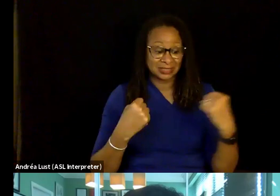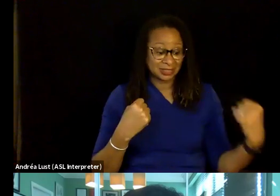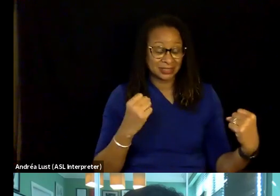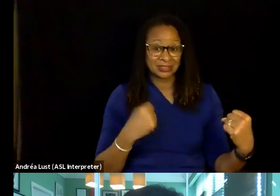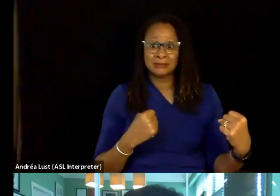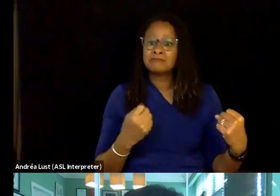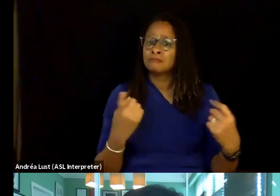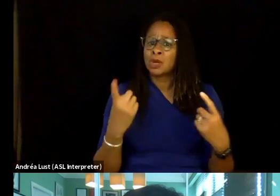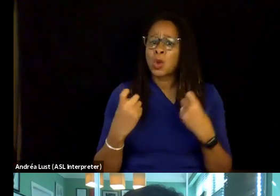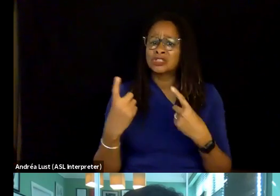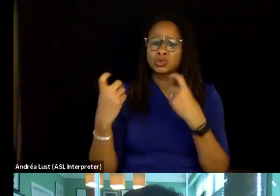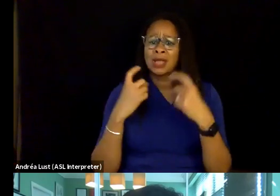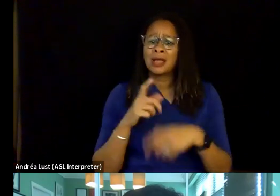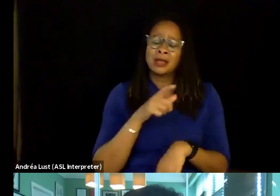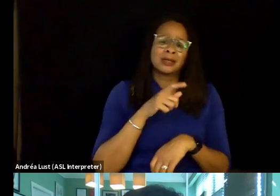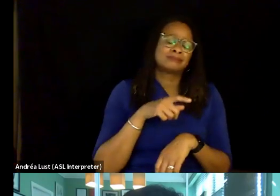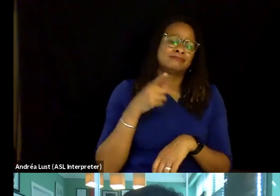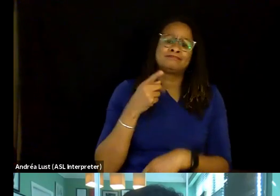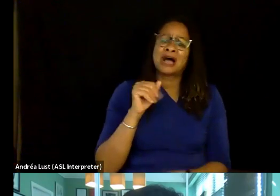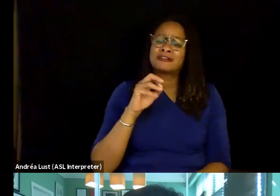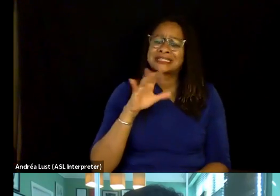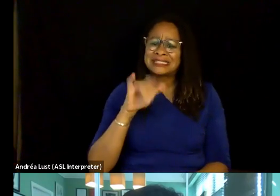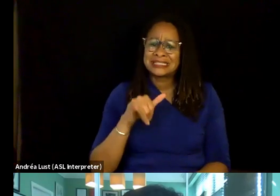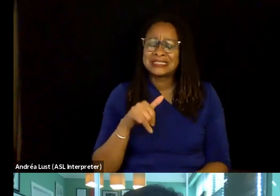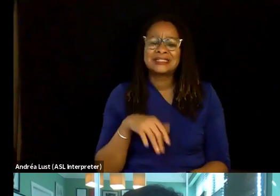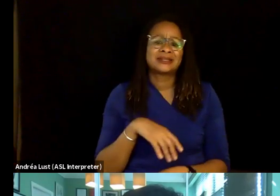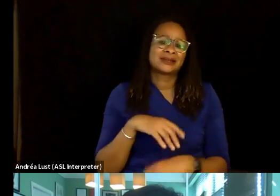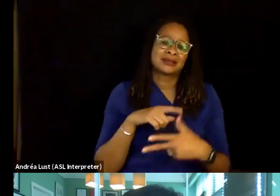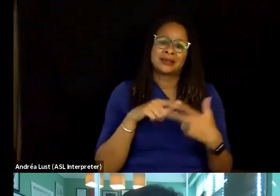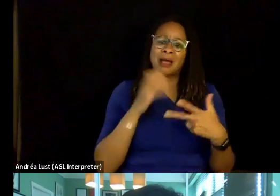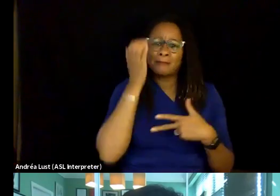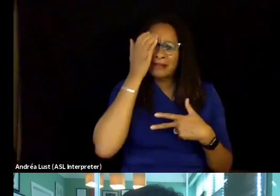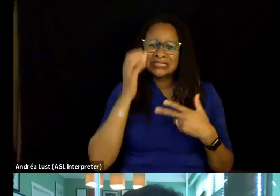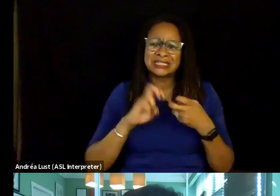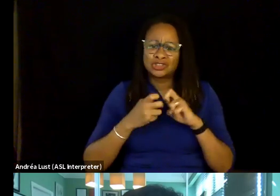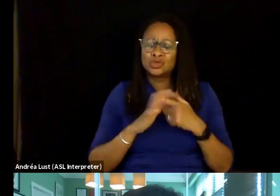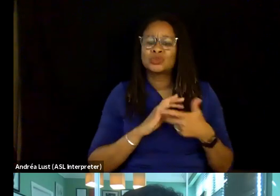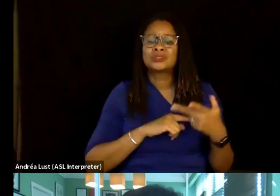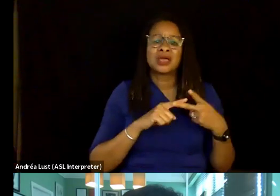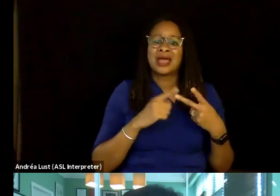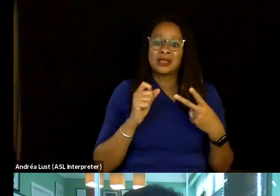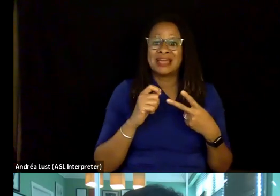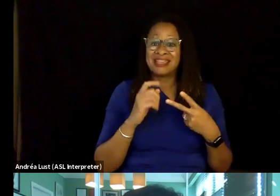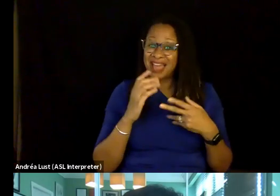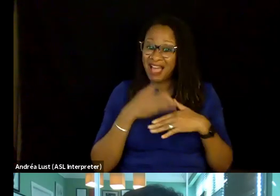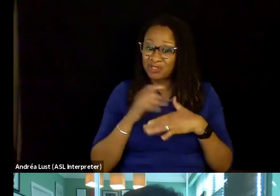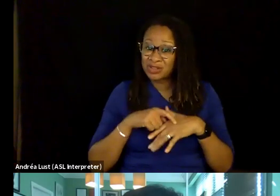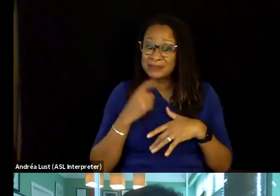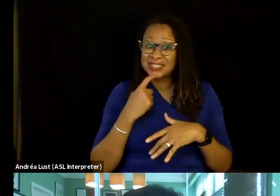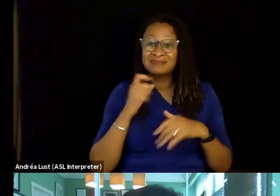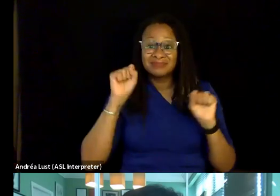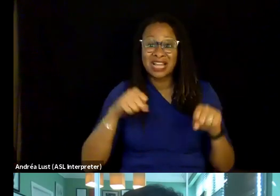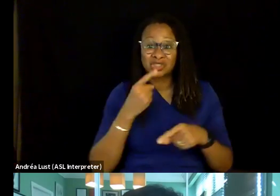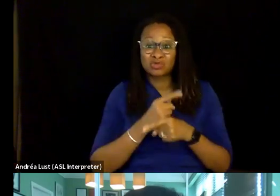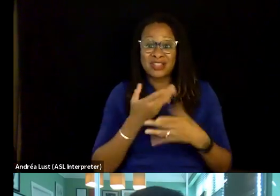were questions, piracy issues and all that. But after a while, they said, yeah, it's the right thing to do. It was amazing. And